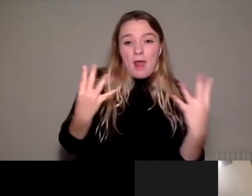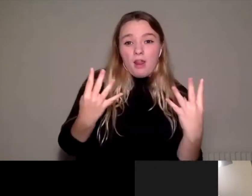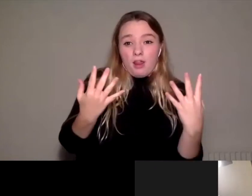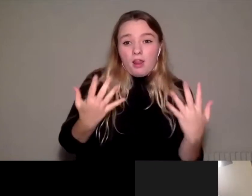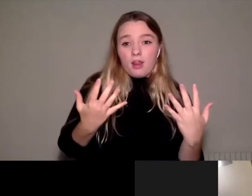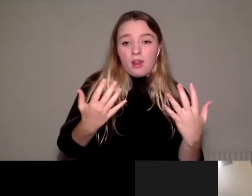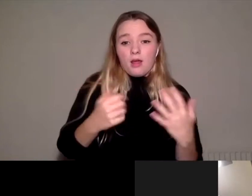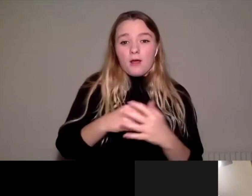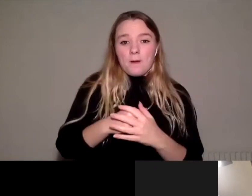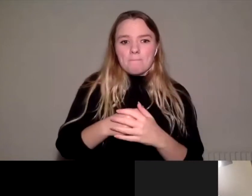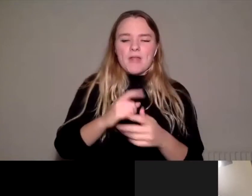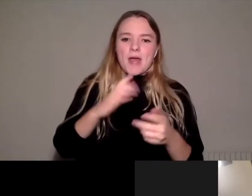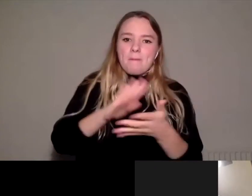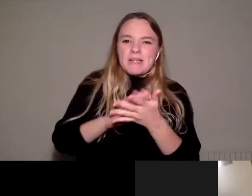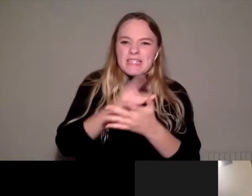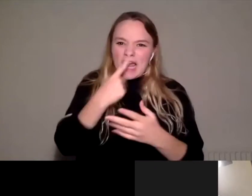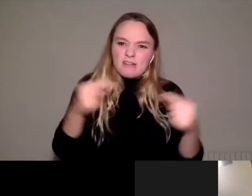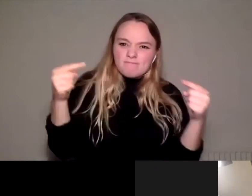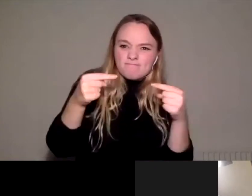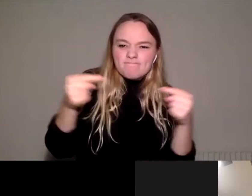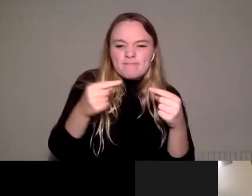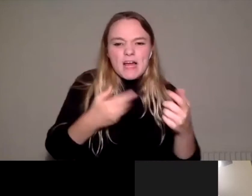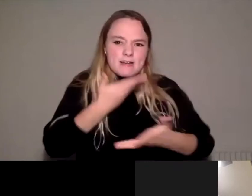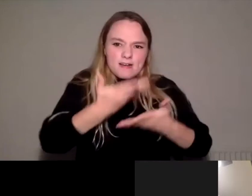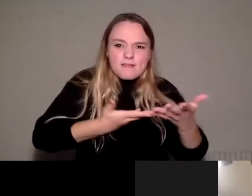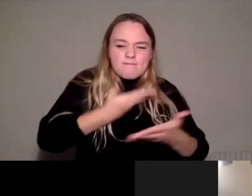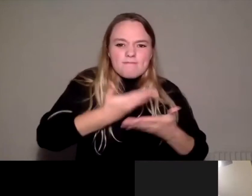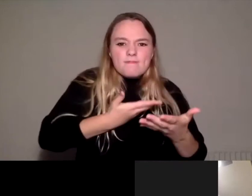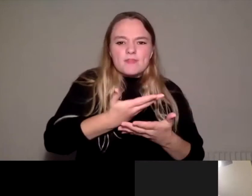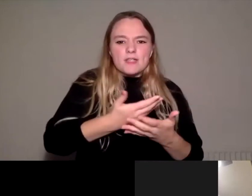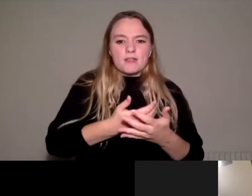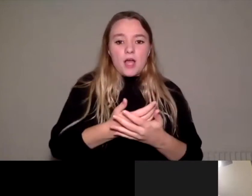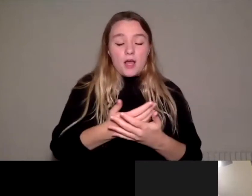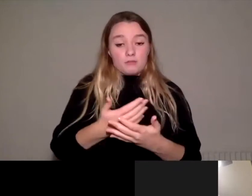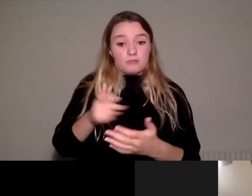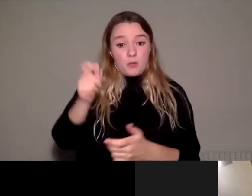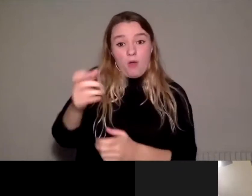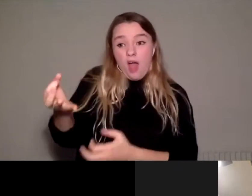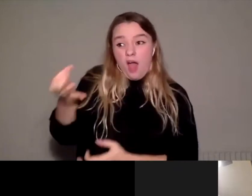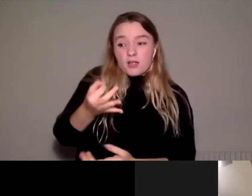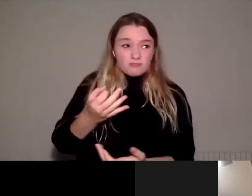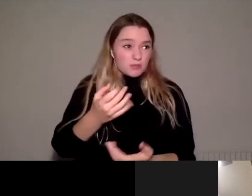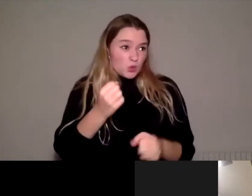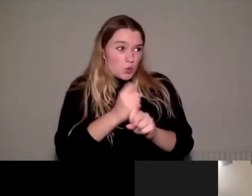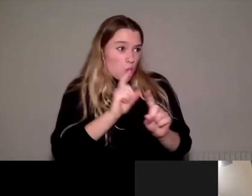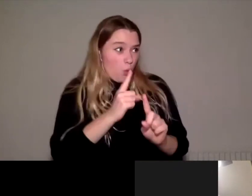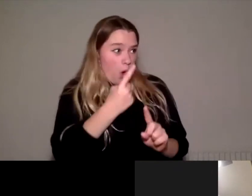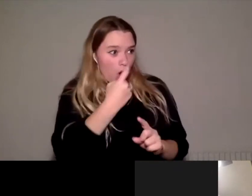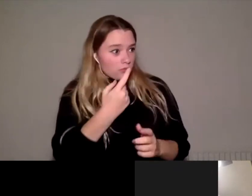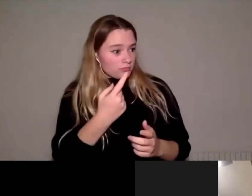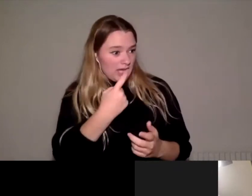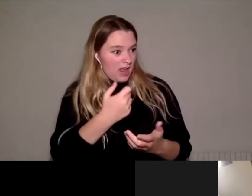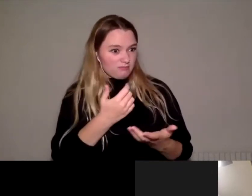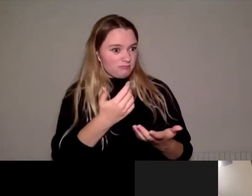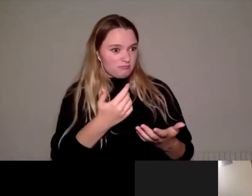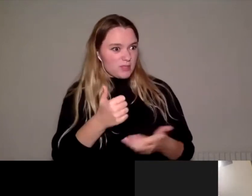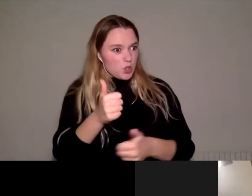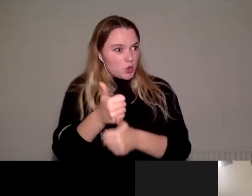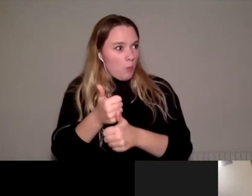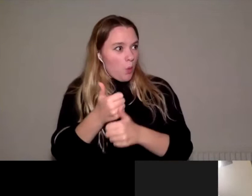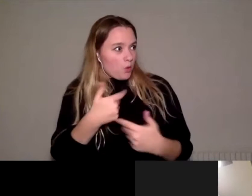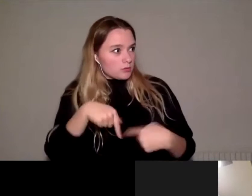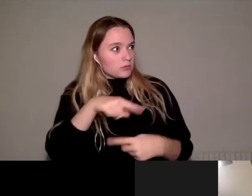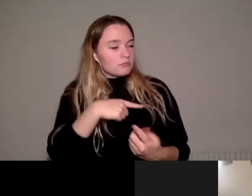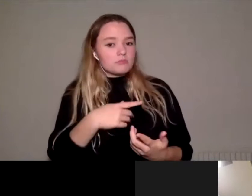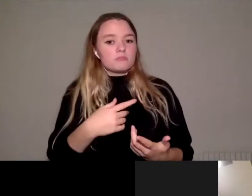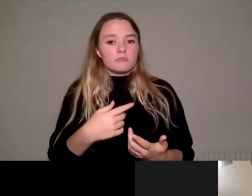be able to challenge them. And they've openly come and said, what can we do? Come to the meetings and point out where we're going wrong and what more we can